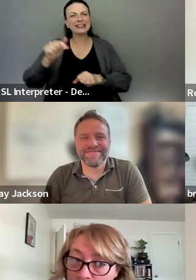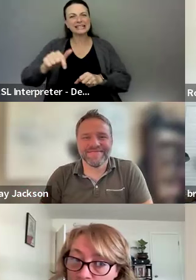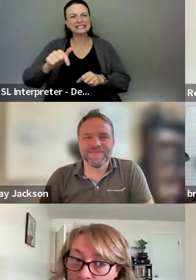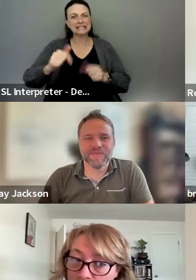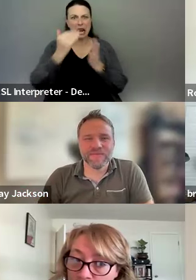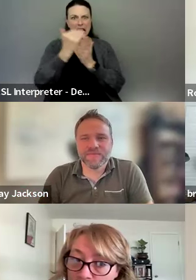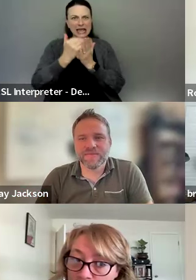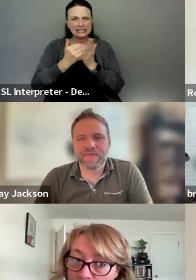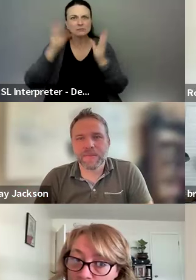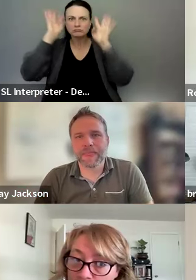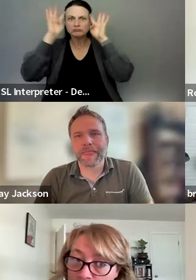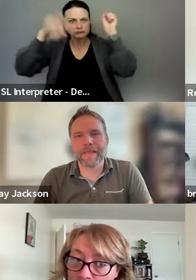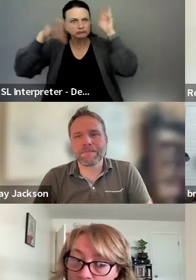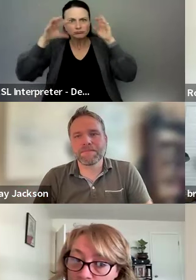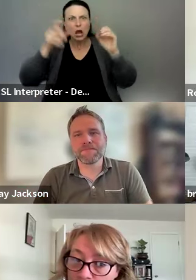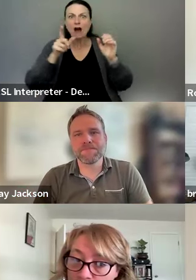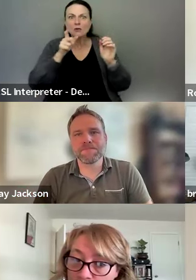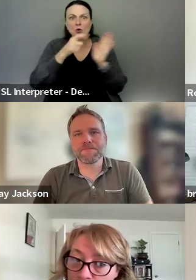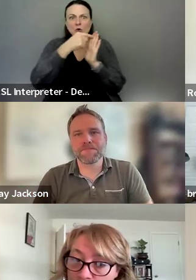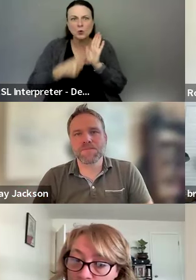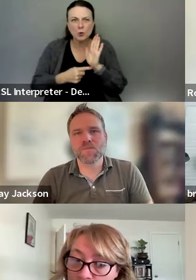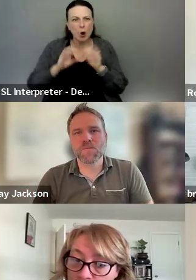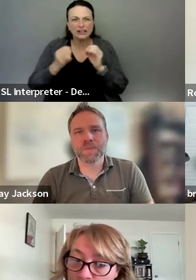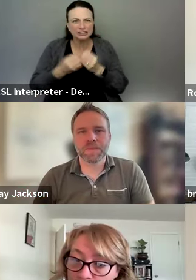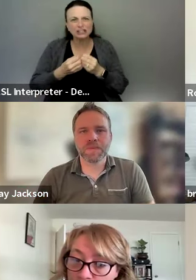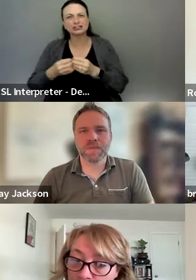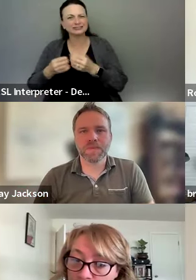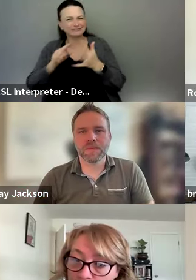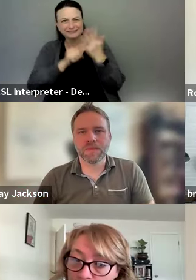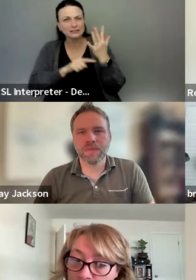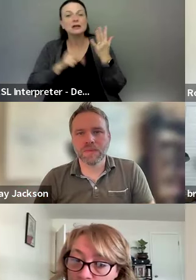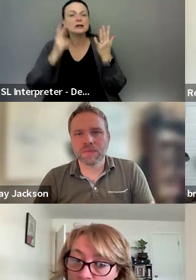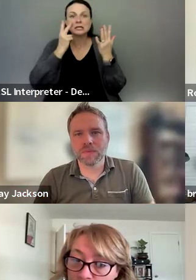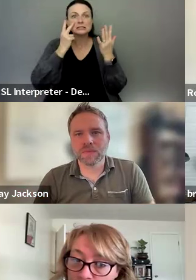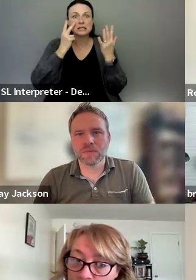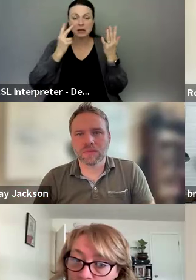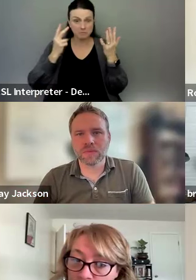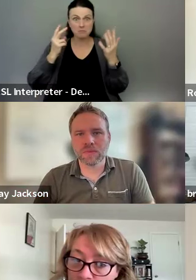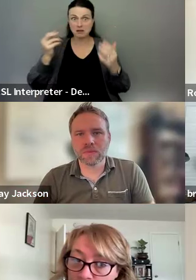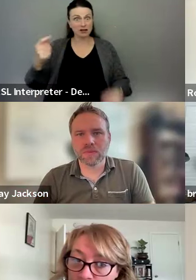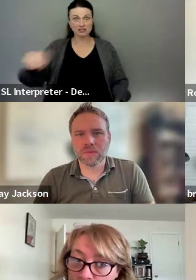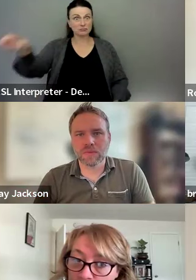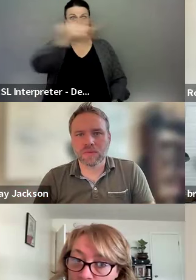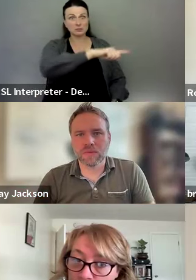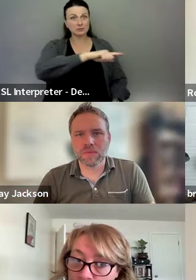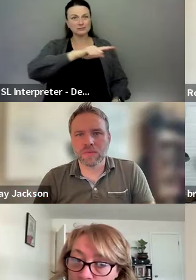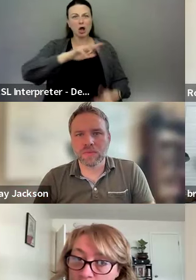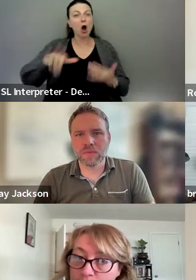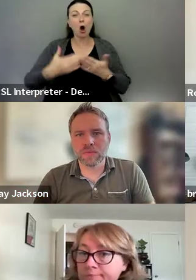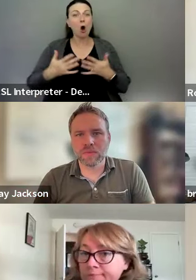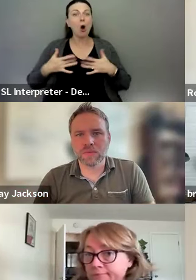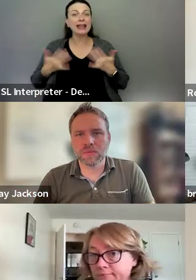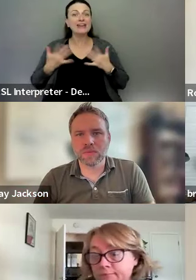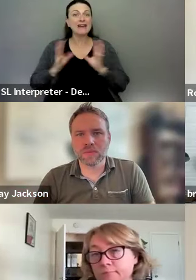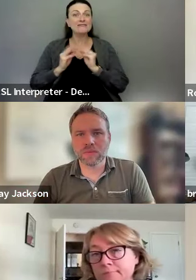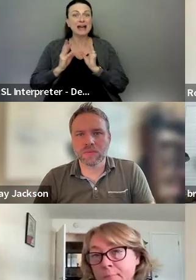these lists a list, and then just see, like, because everyone, like, on all event pages